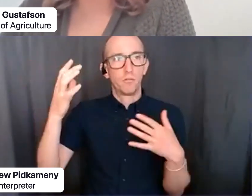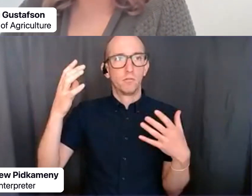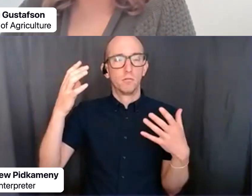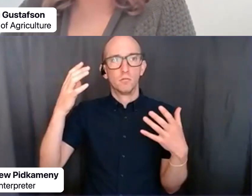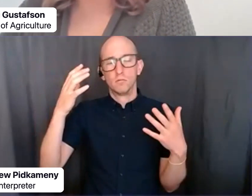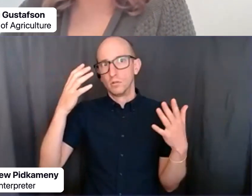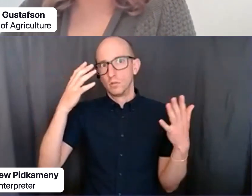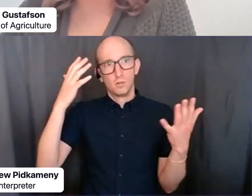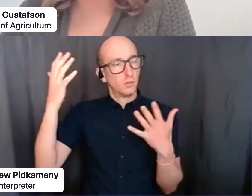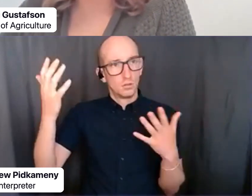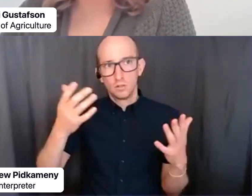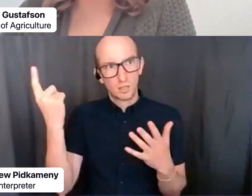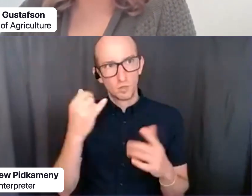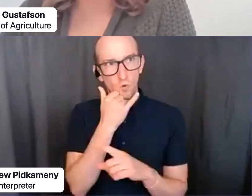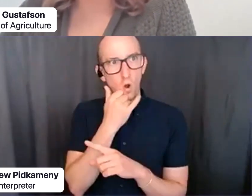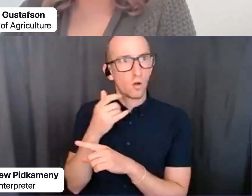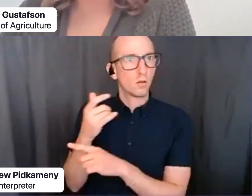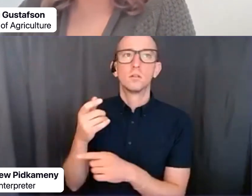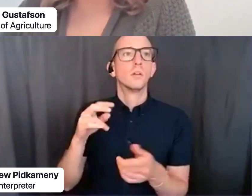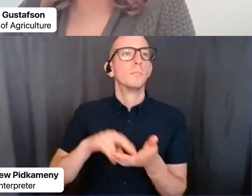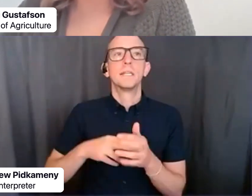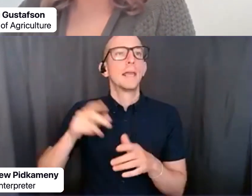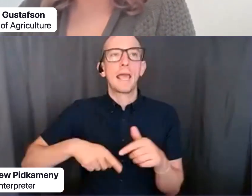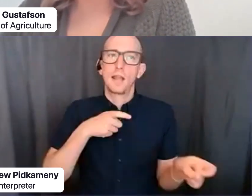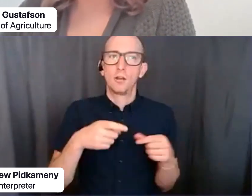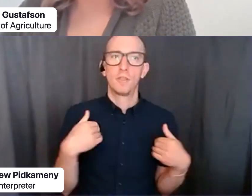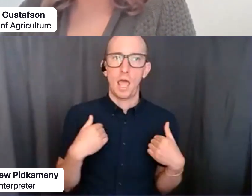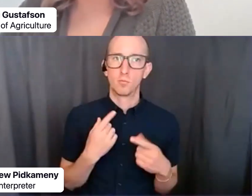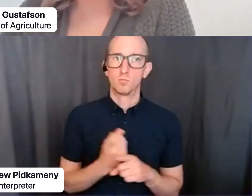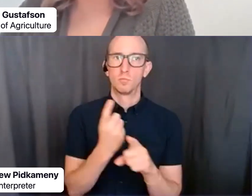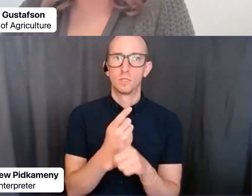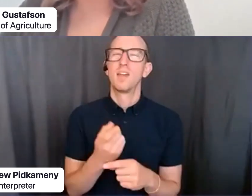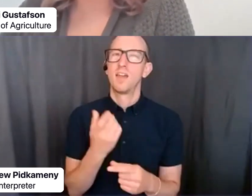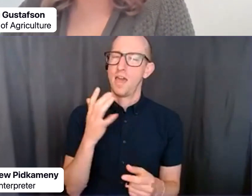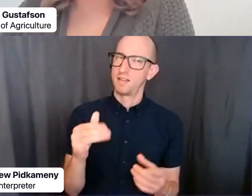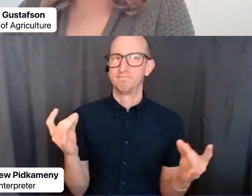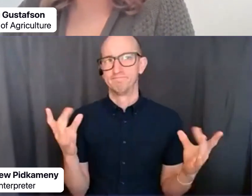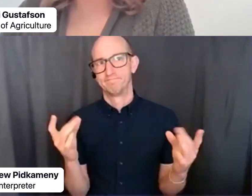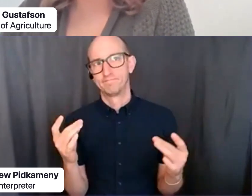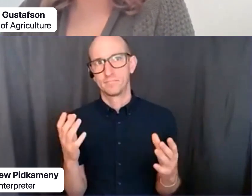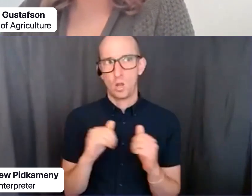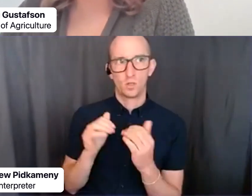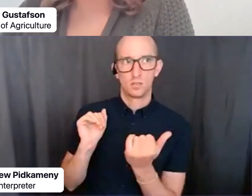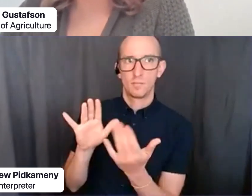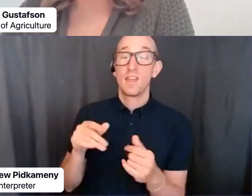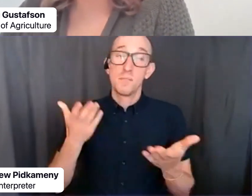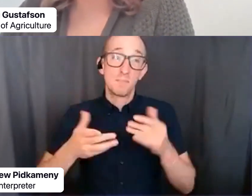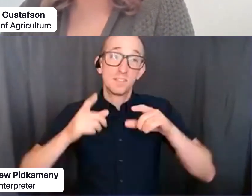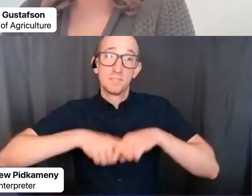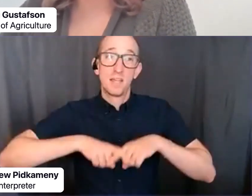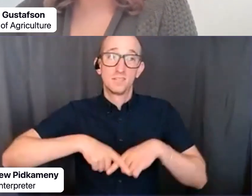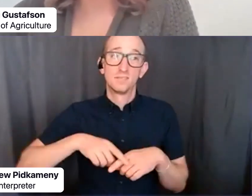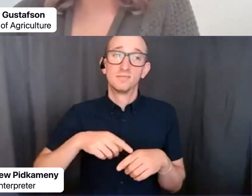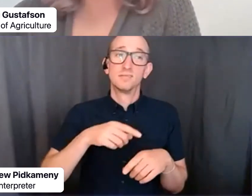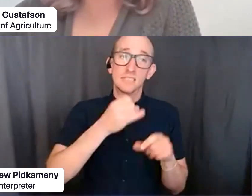And so I think that's the tricky bit there, whether there's a way of addressing that, and it might depend a little bit on a